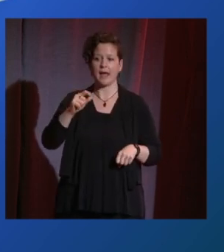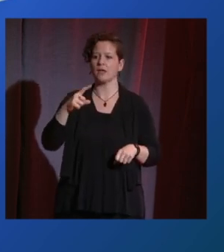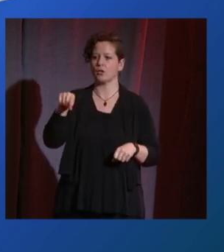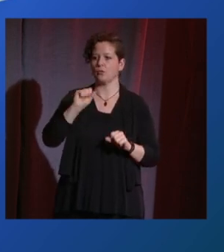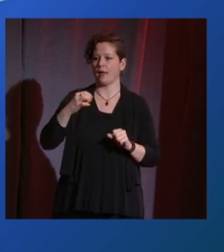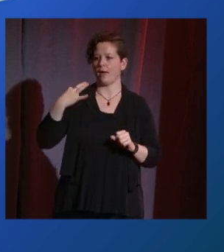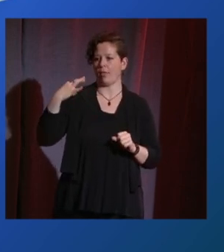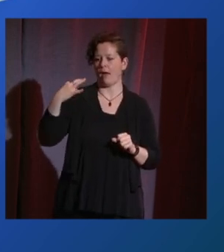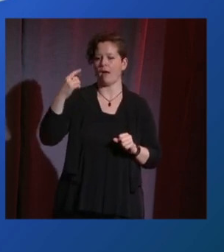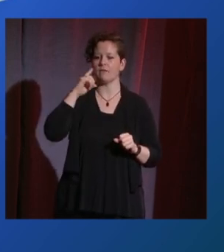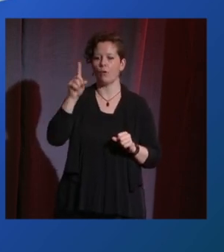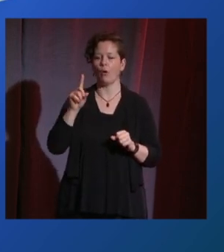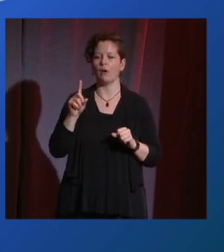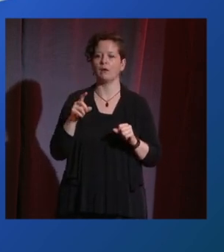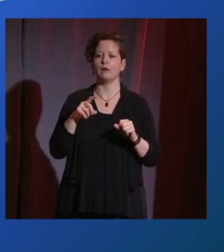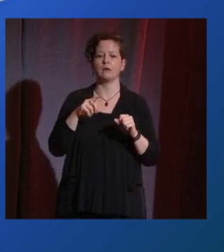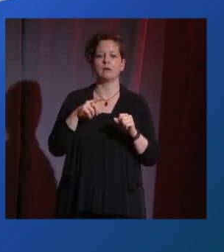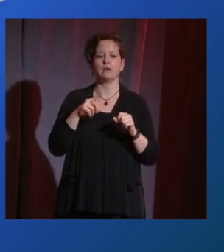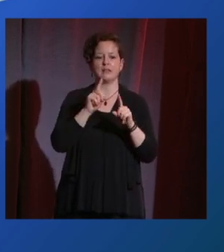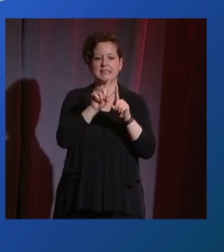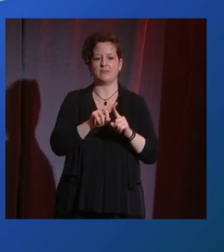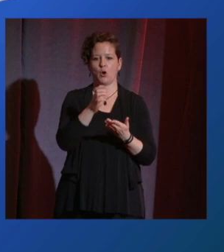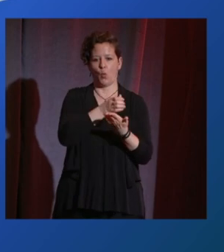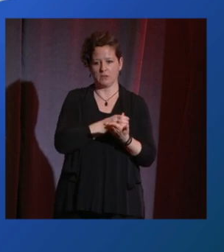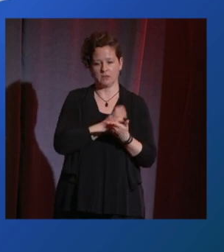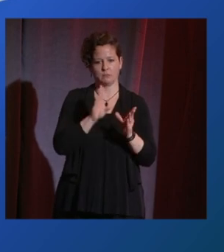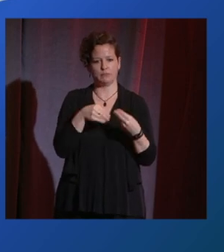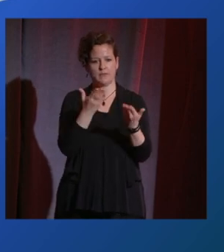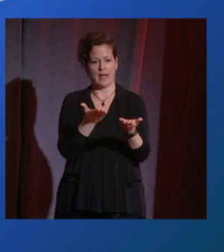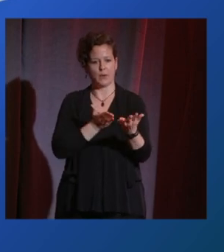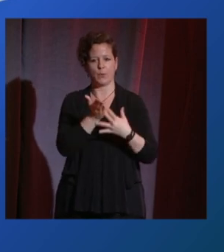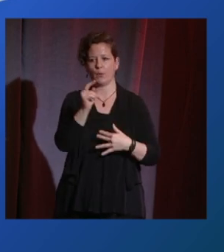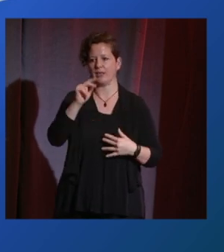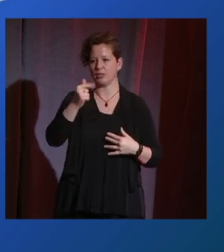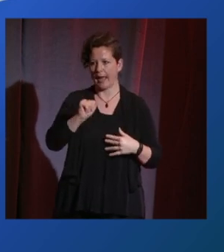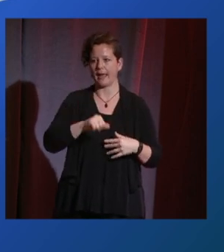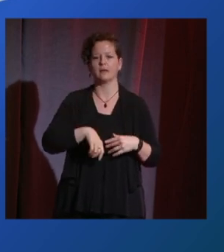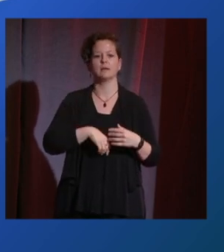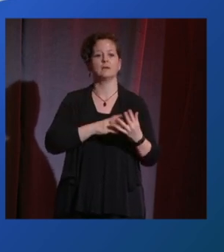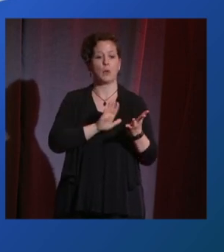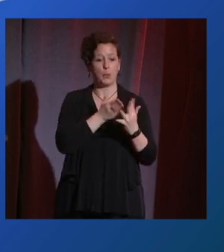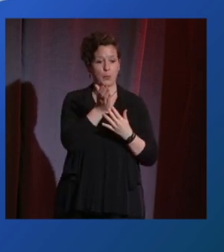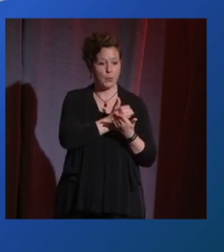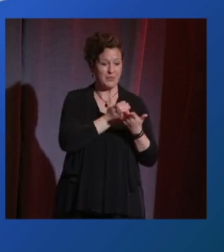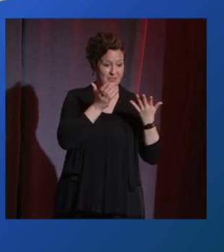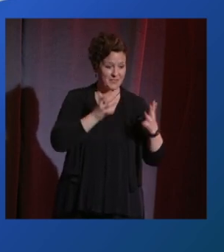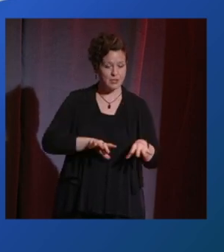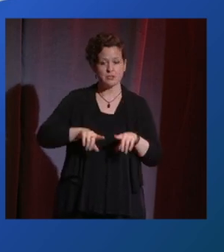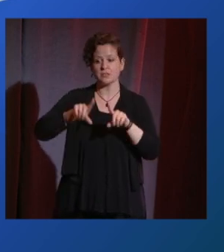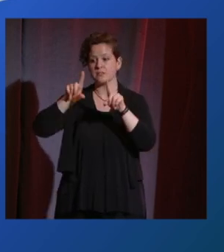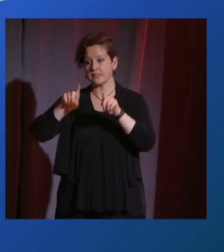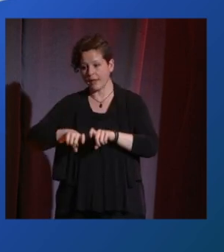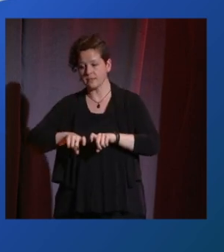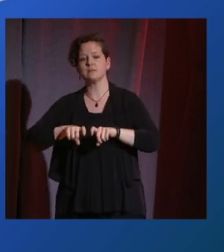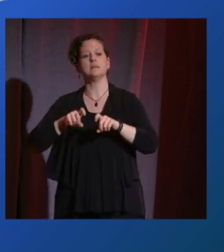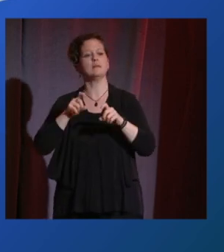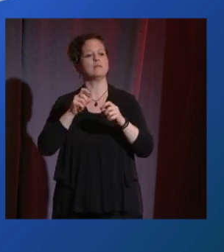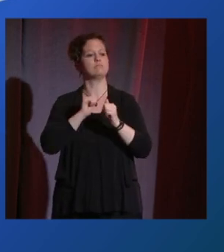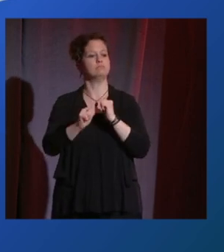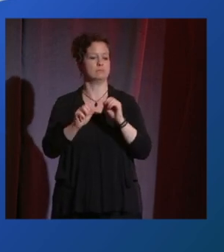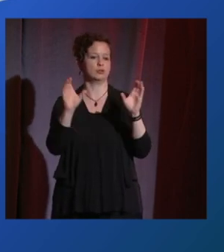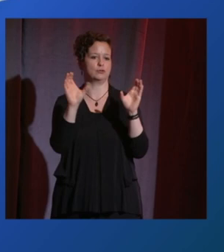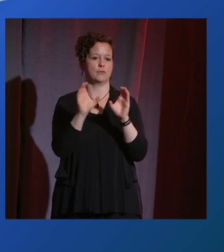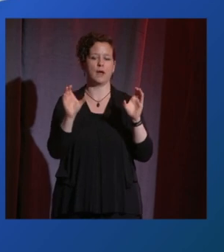apply to uh take those courses relevant courses and testing and have uh be certified through NGA